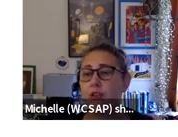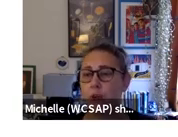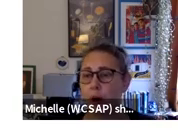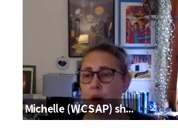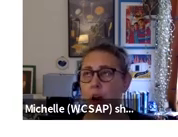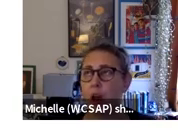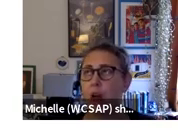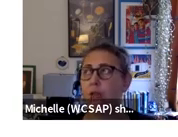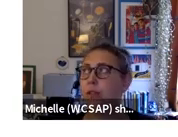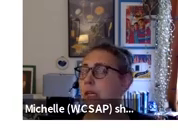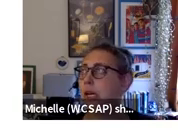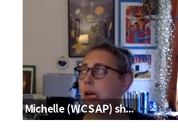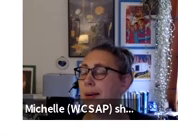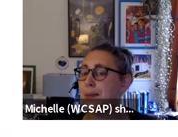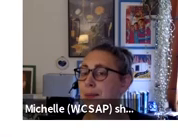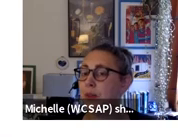a natural part